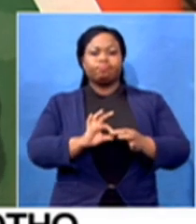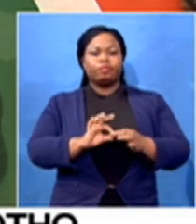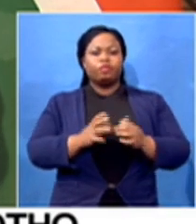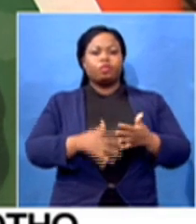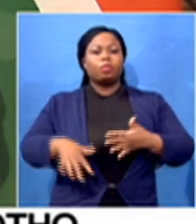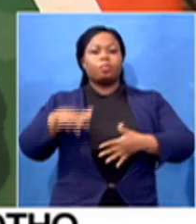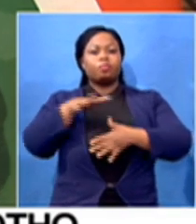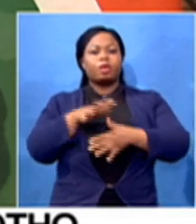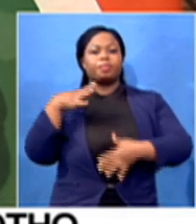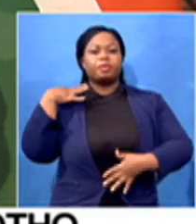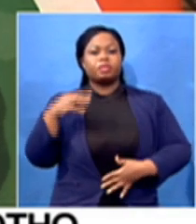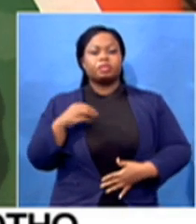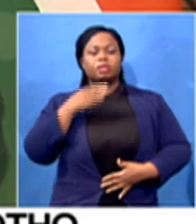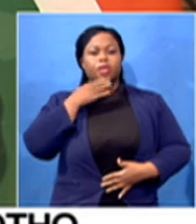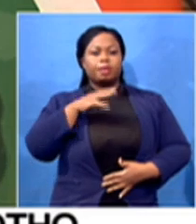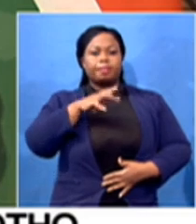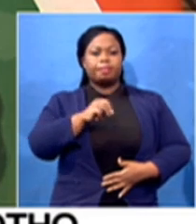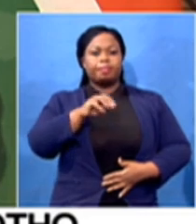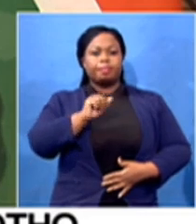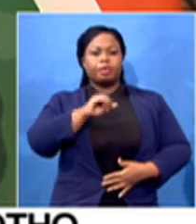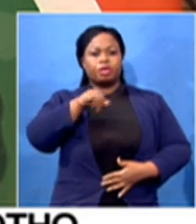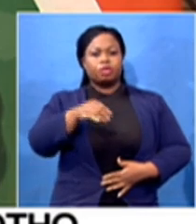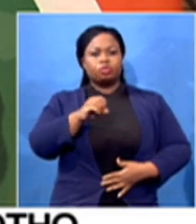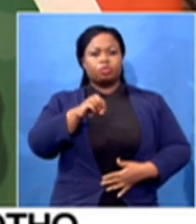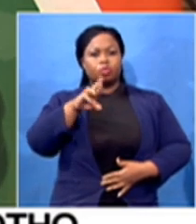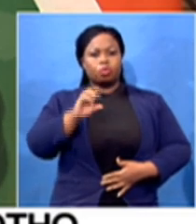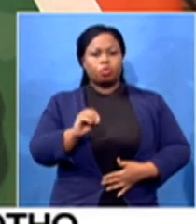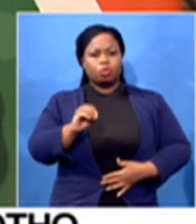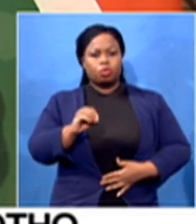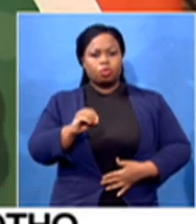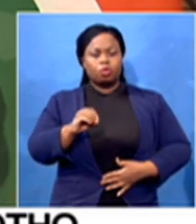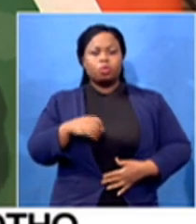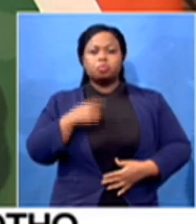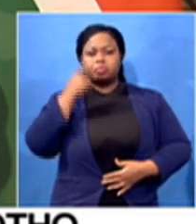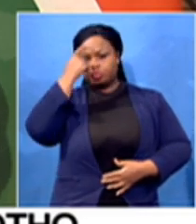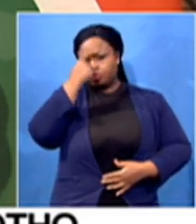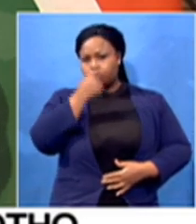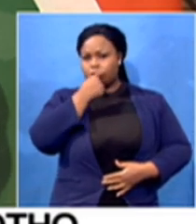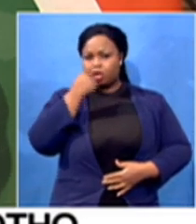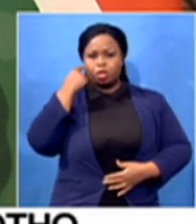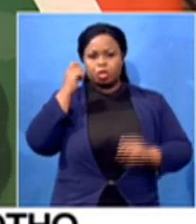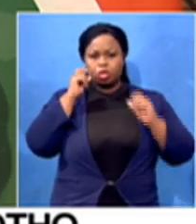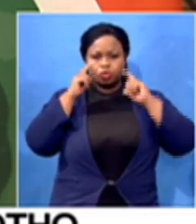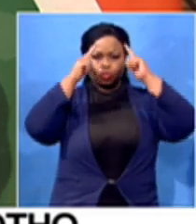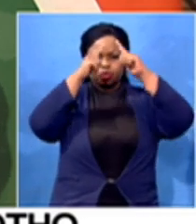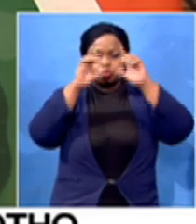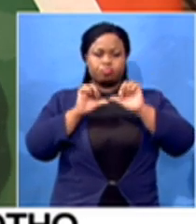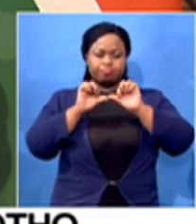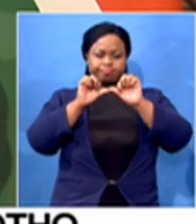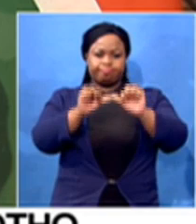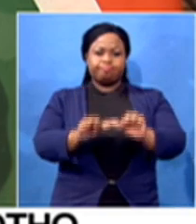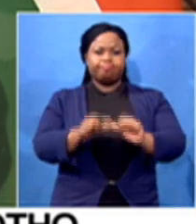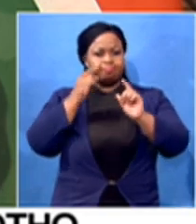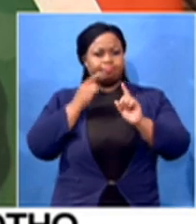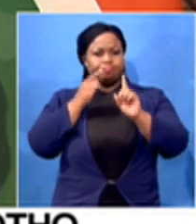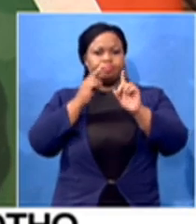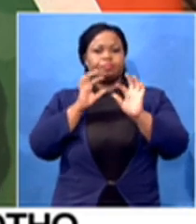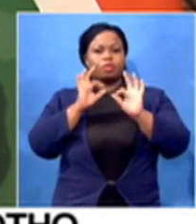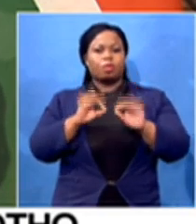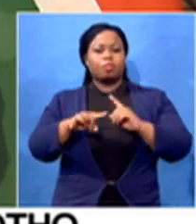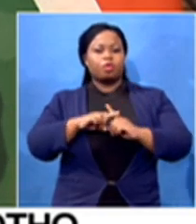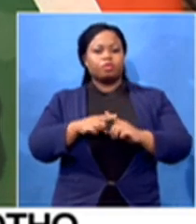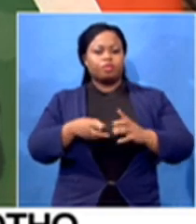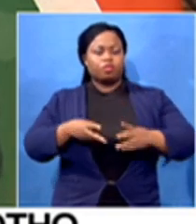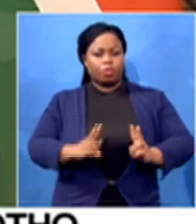Majoro that Lesotho is going to move forward in a determined way with